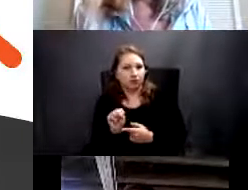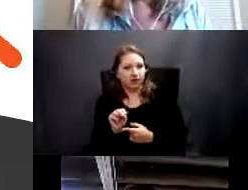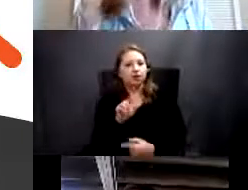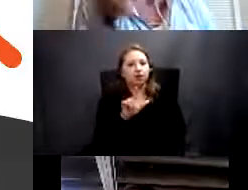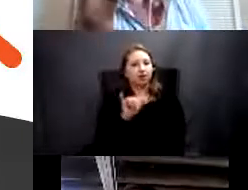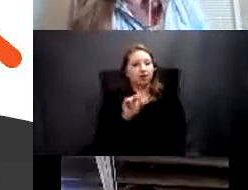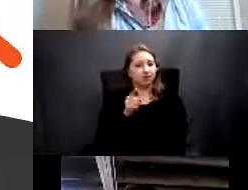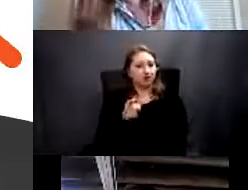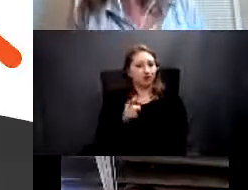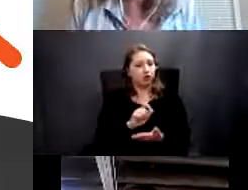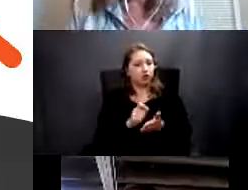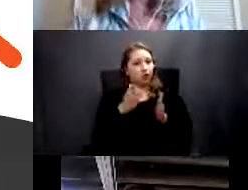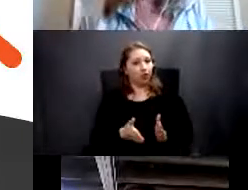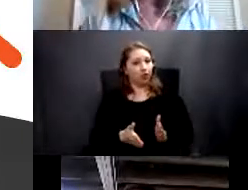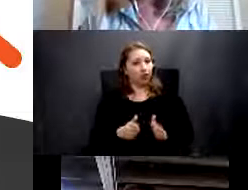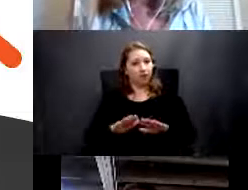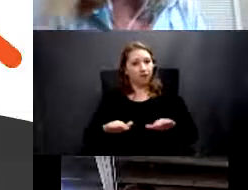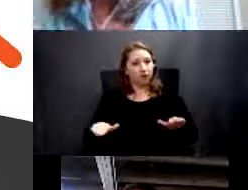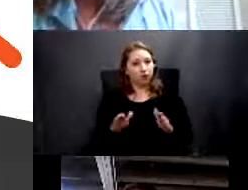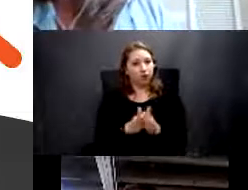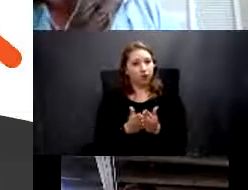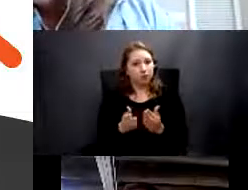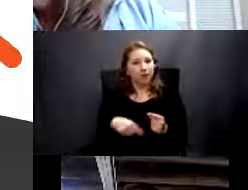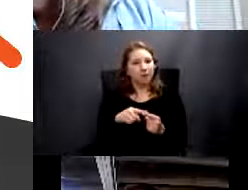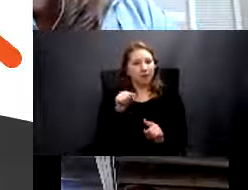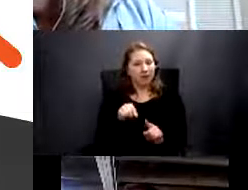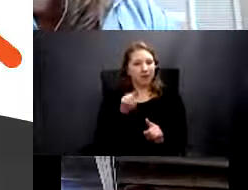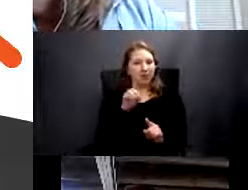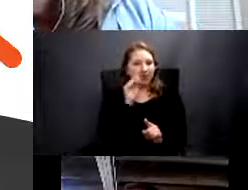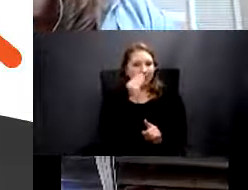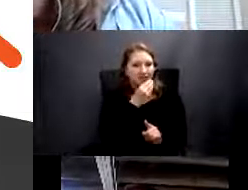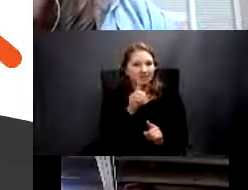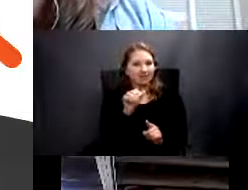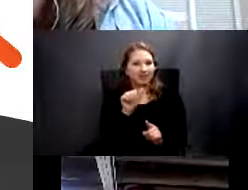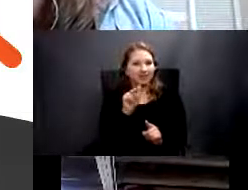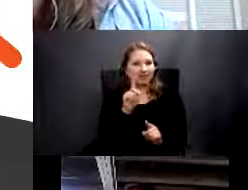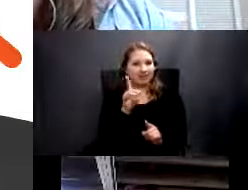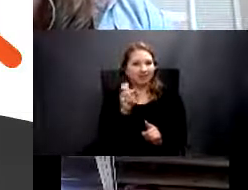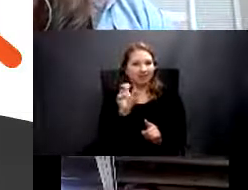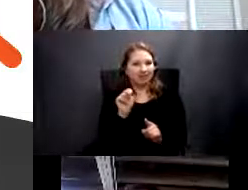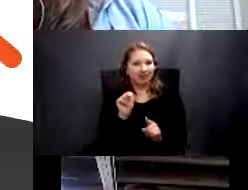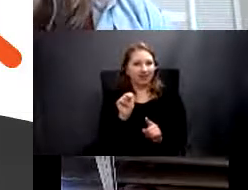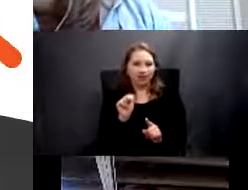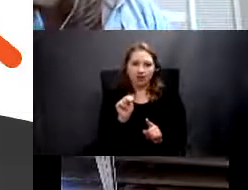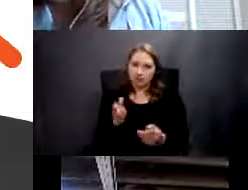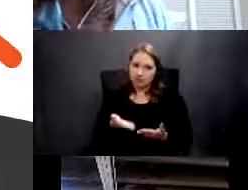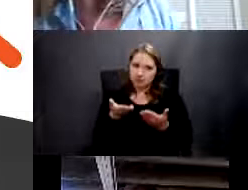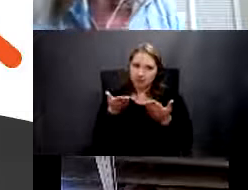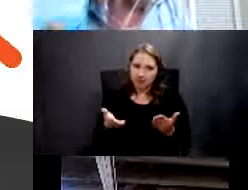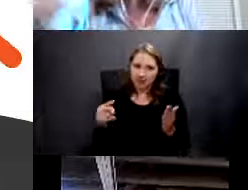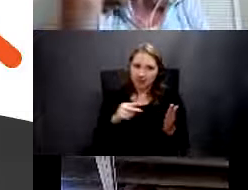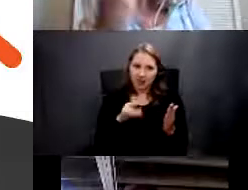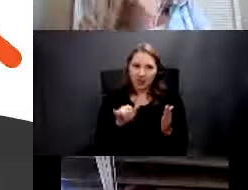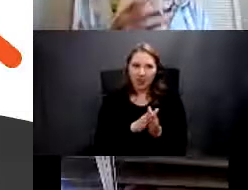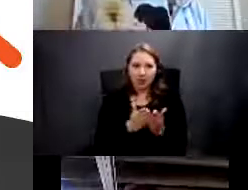a children's book about this dandelion, and I highly recommend you check it out. I don't know, Lynn, if you want